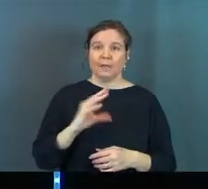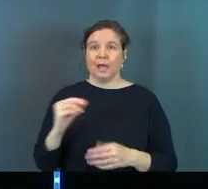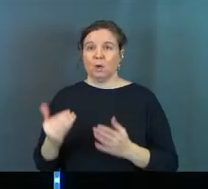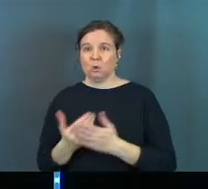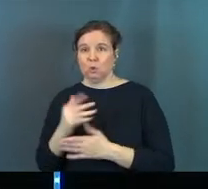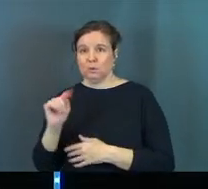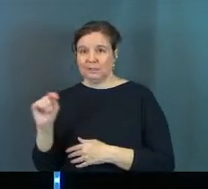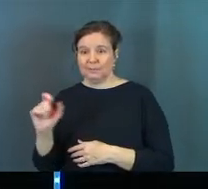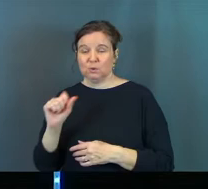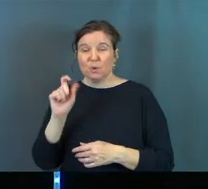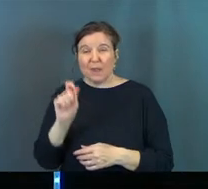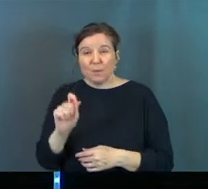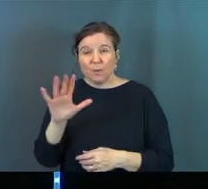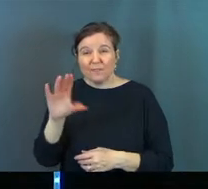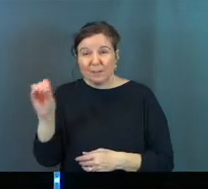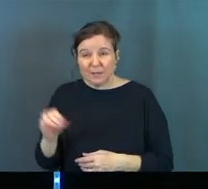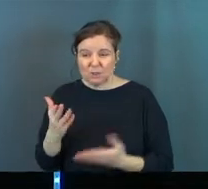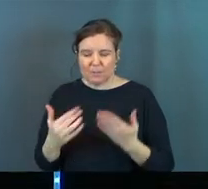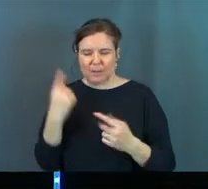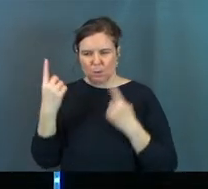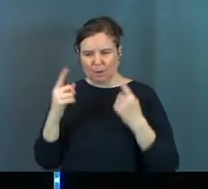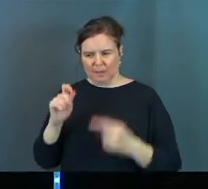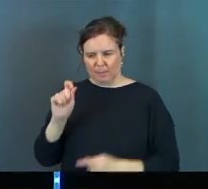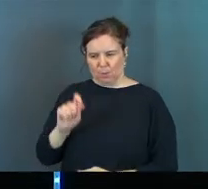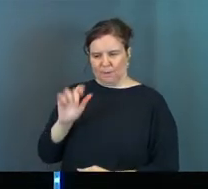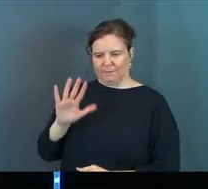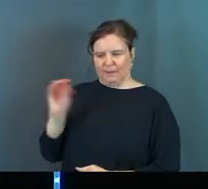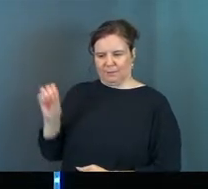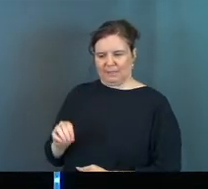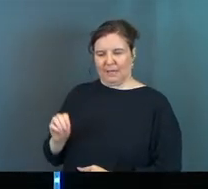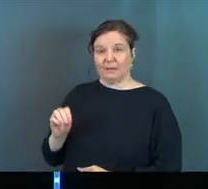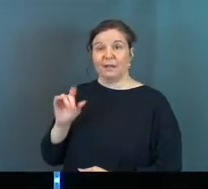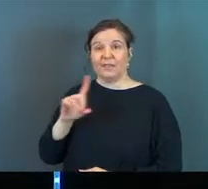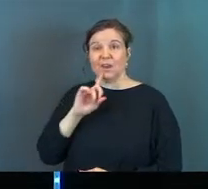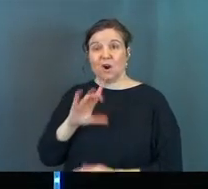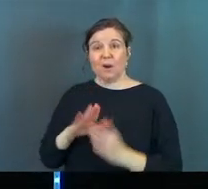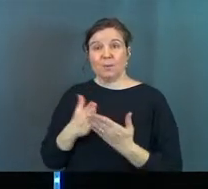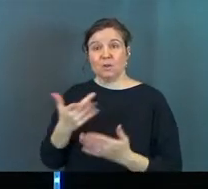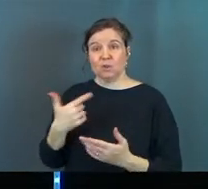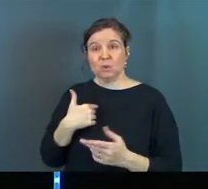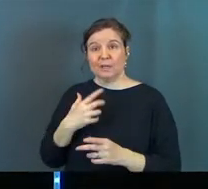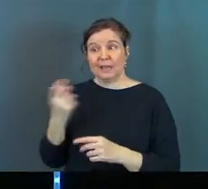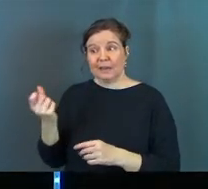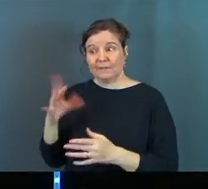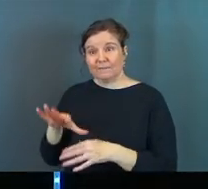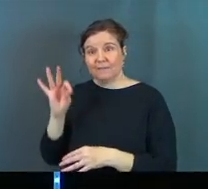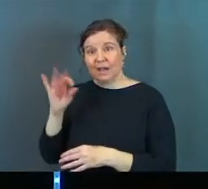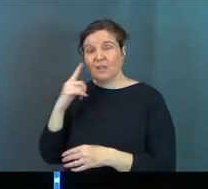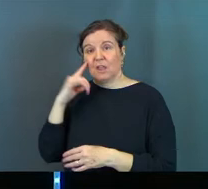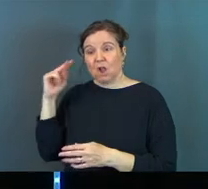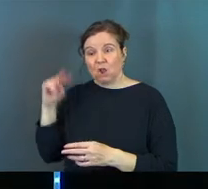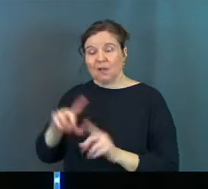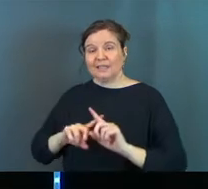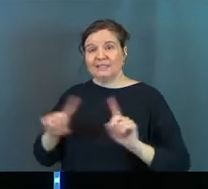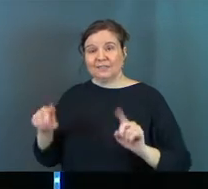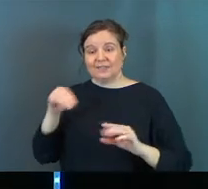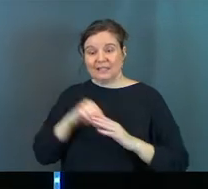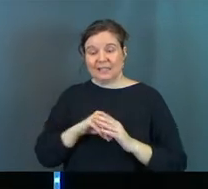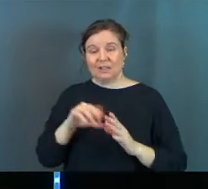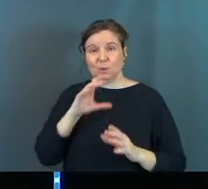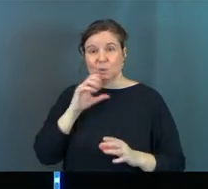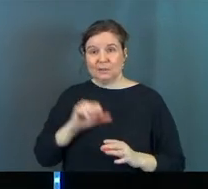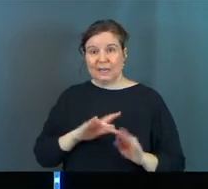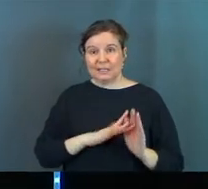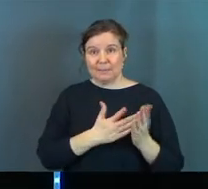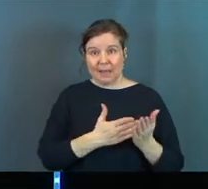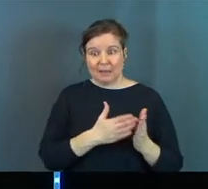So even that 0.5%, you might be wondering about that 0.5%. There are books that you can get a hold of that look at the differences in those